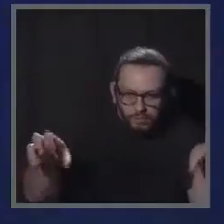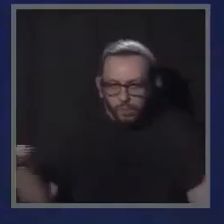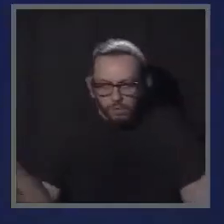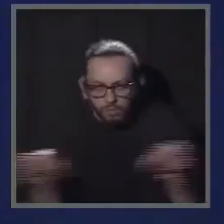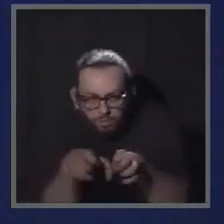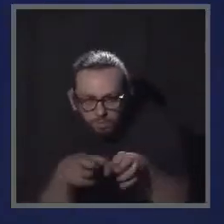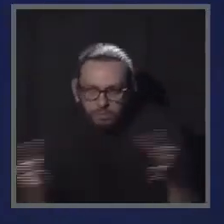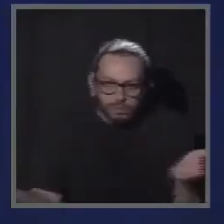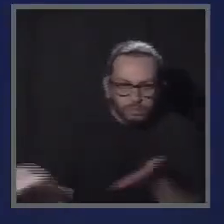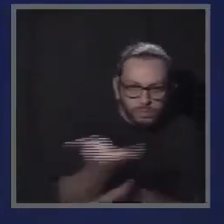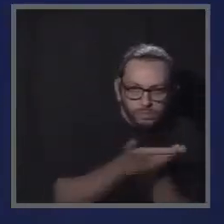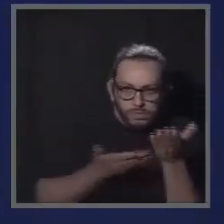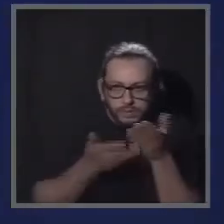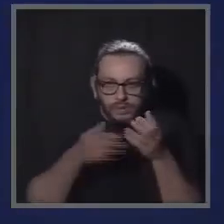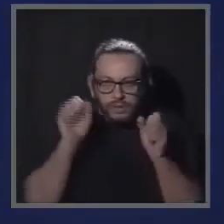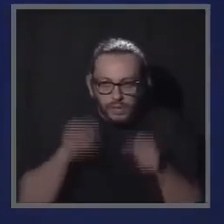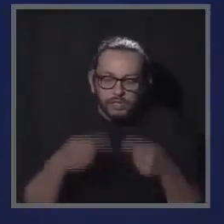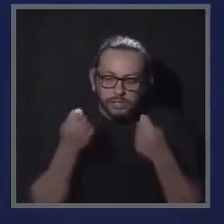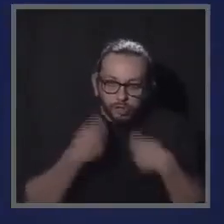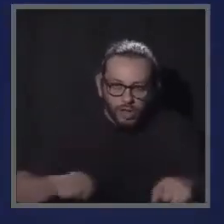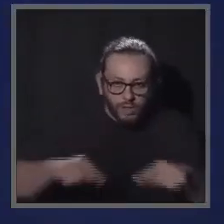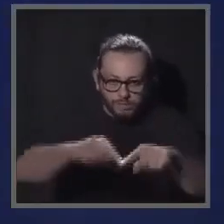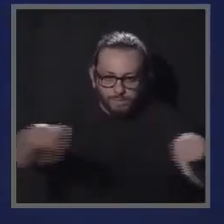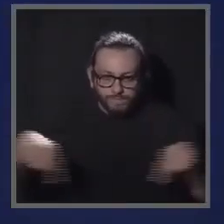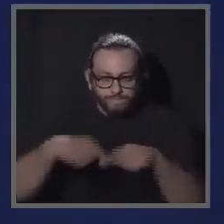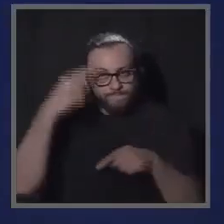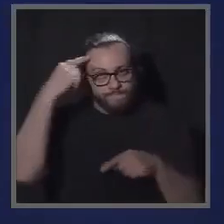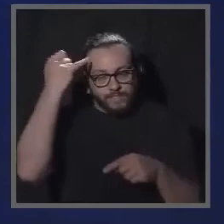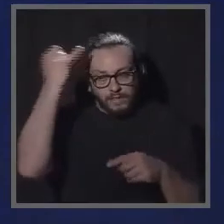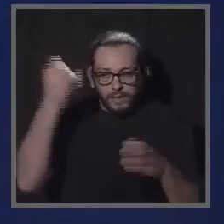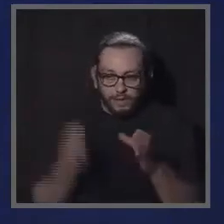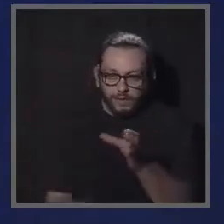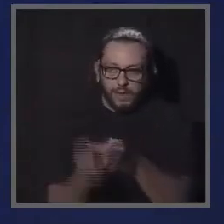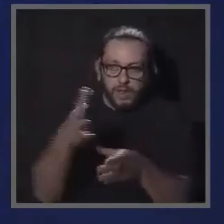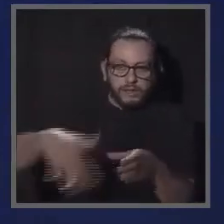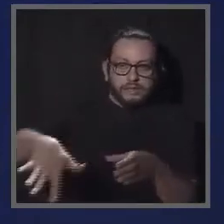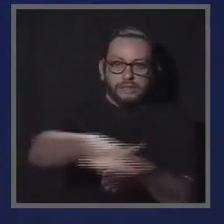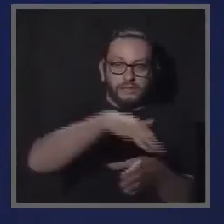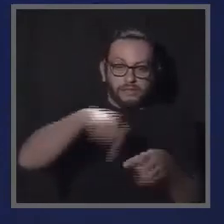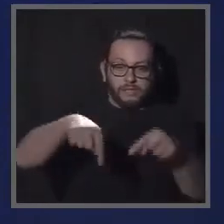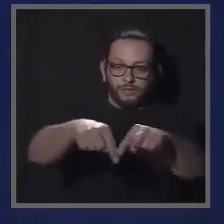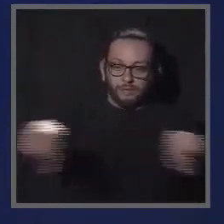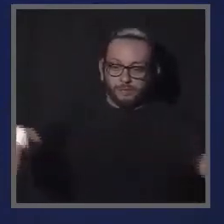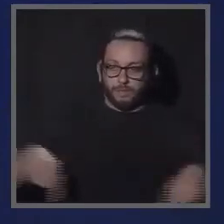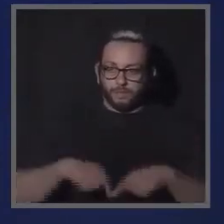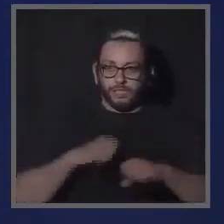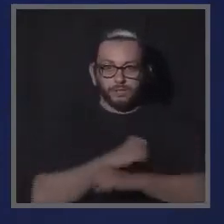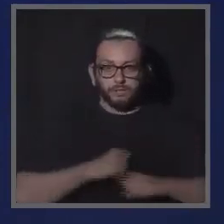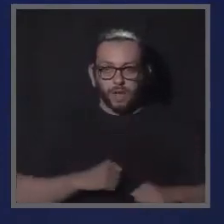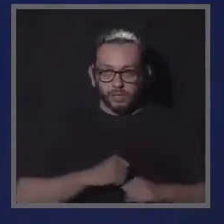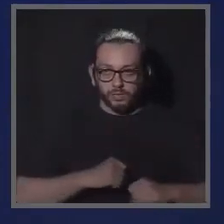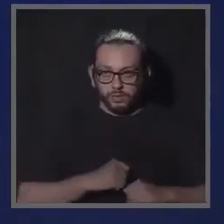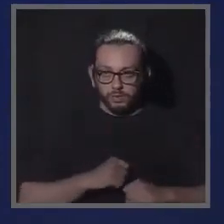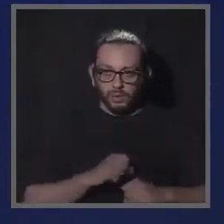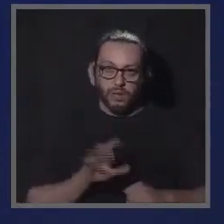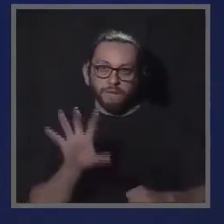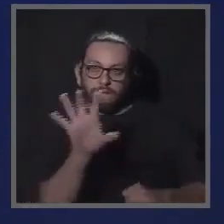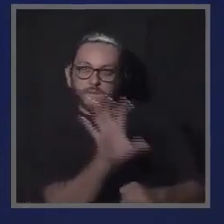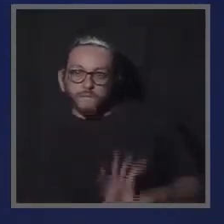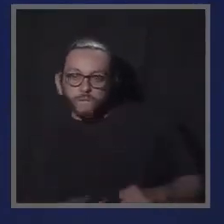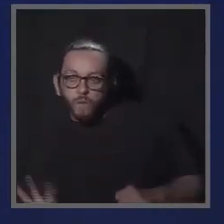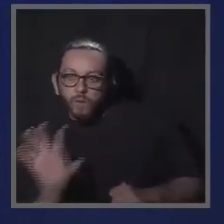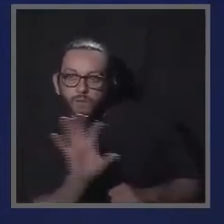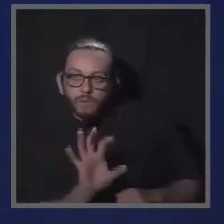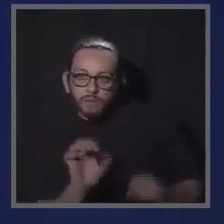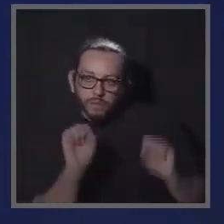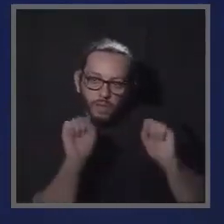a capacity to reinvent the spaces of creation, presentation, and even the devices, the